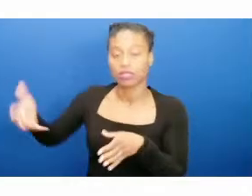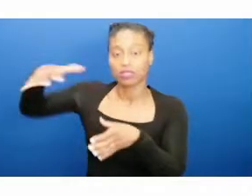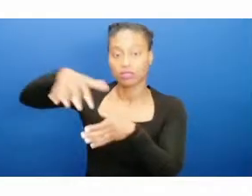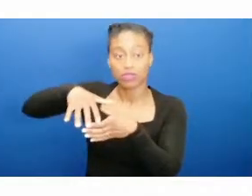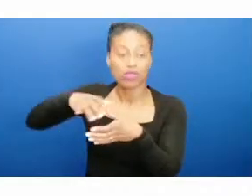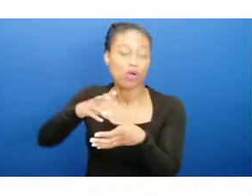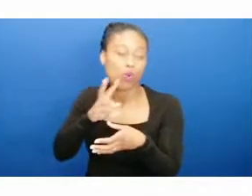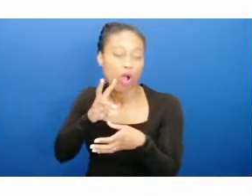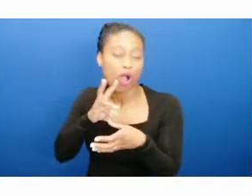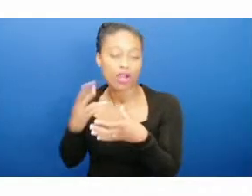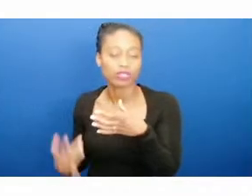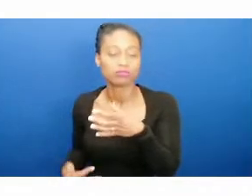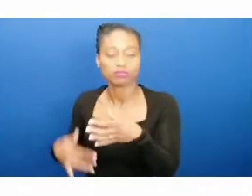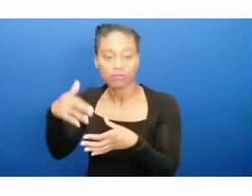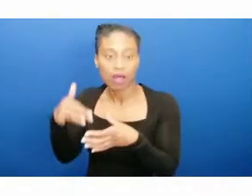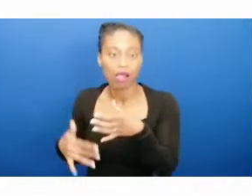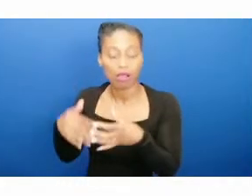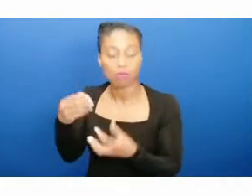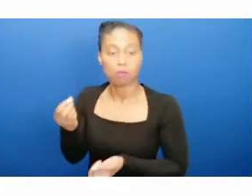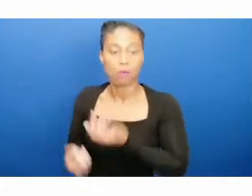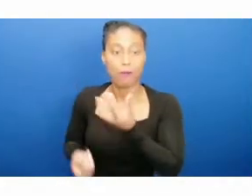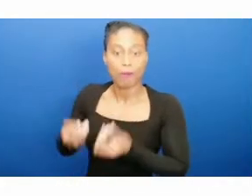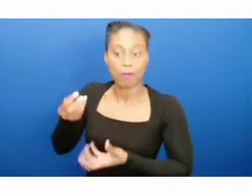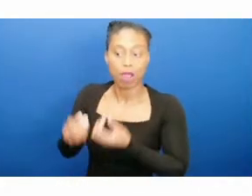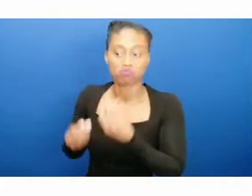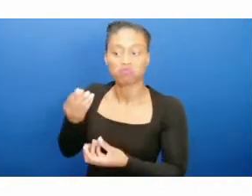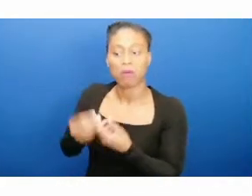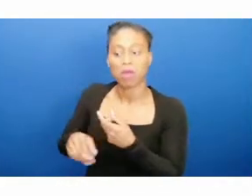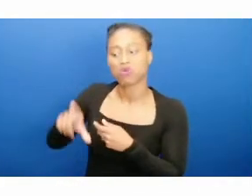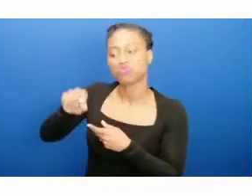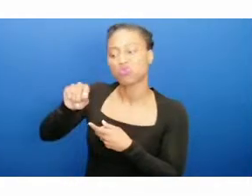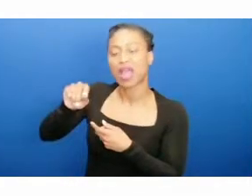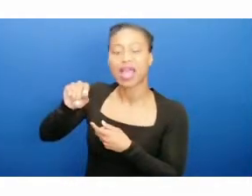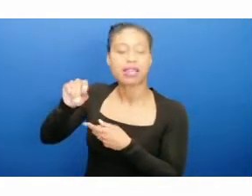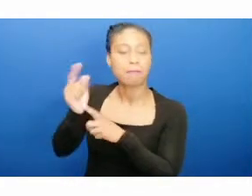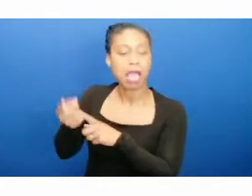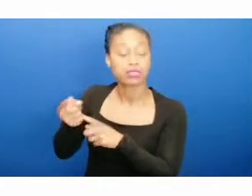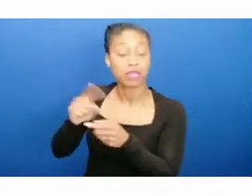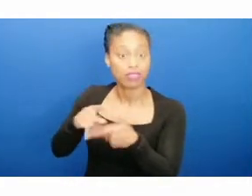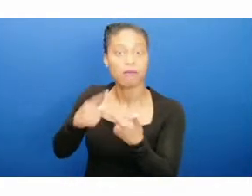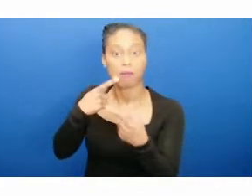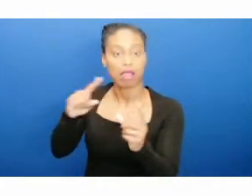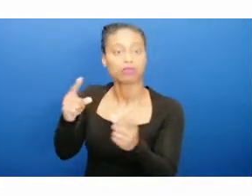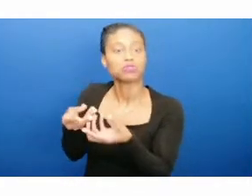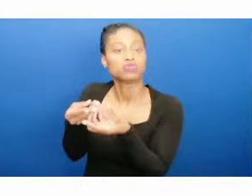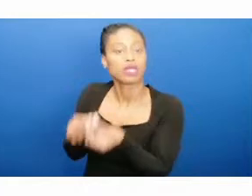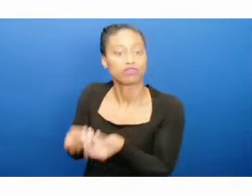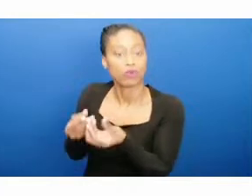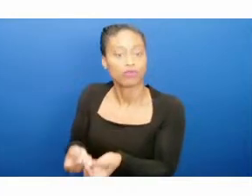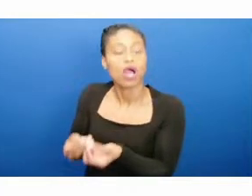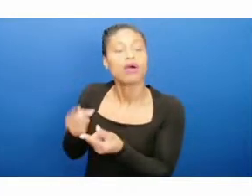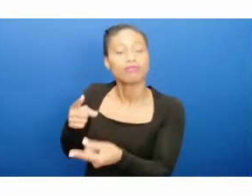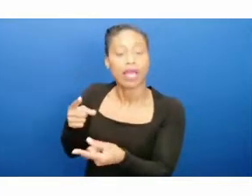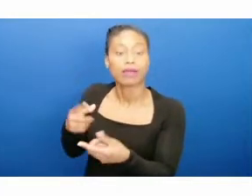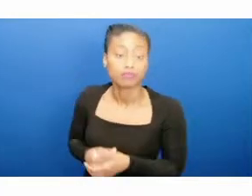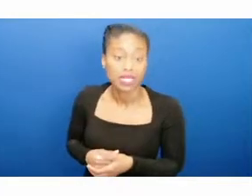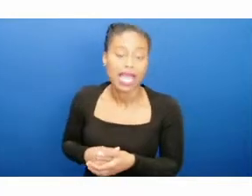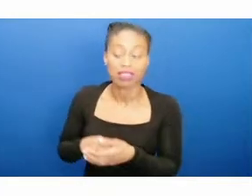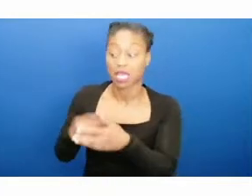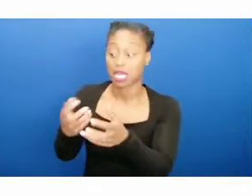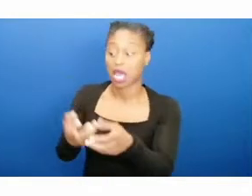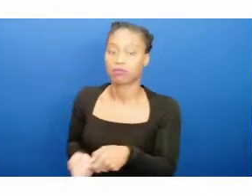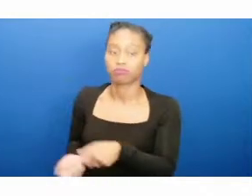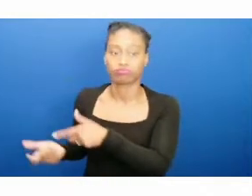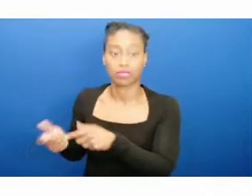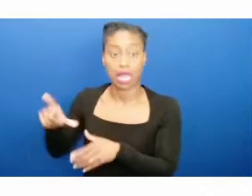brought them to a boil and cooked them in total for 20 minutes until they were tender. You can also use canned, but buying dry